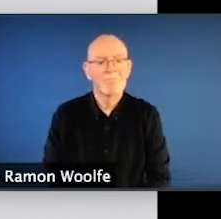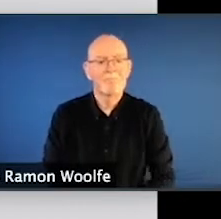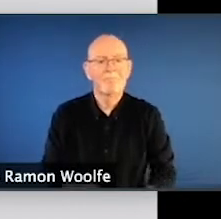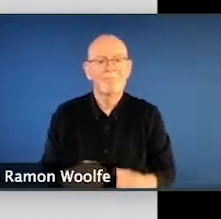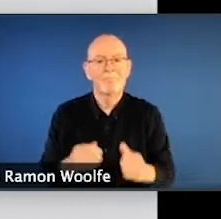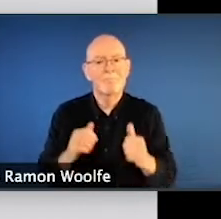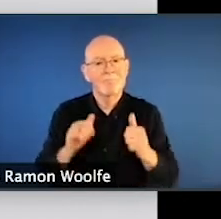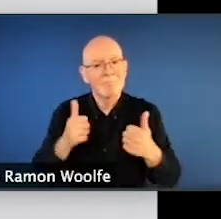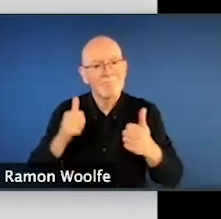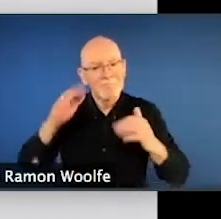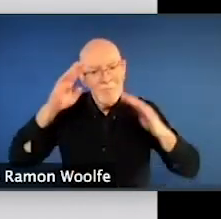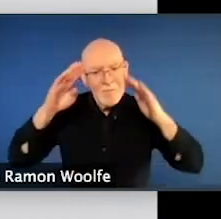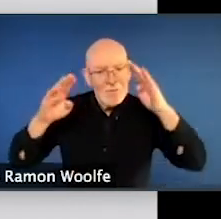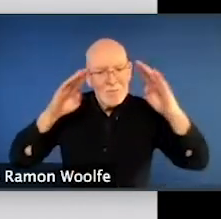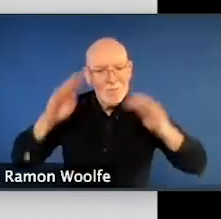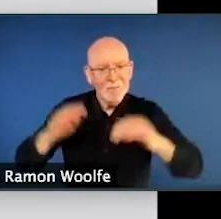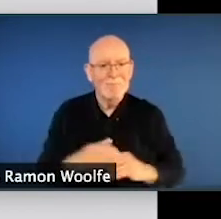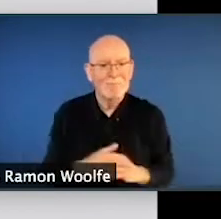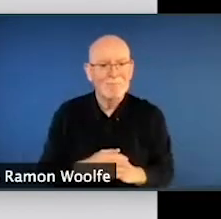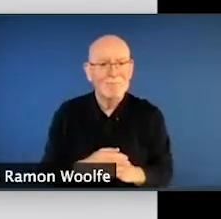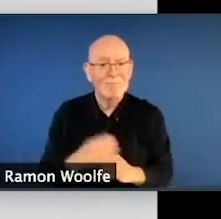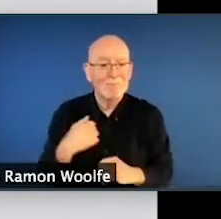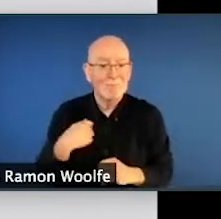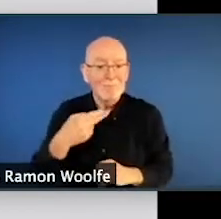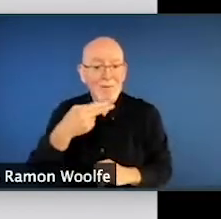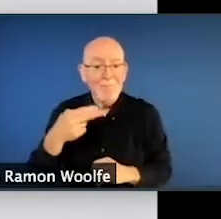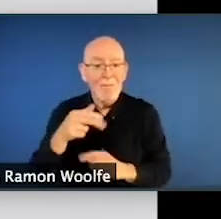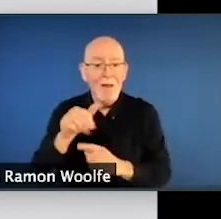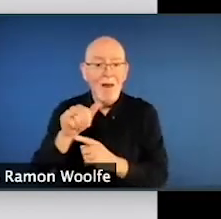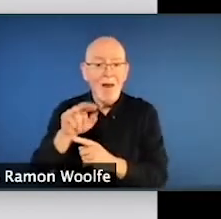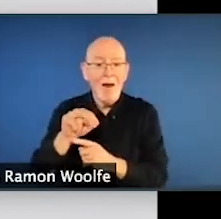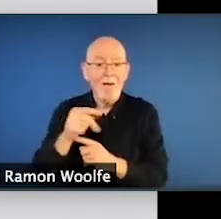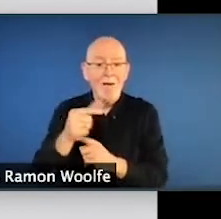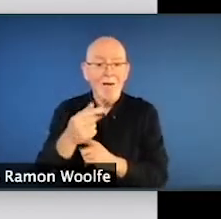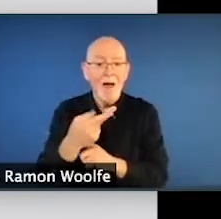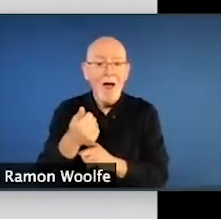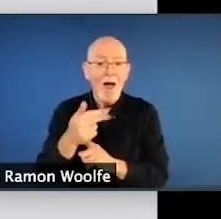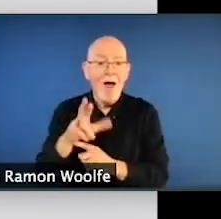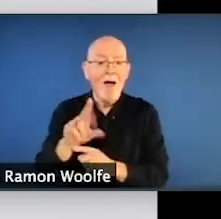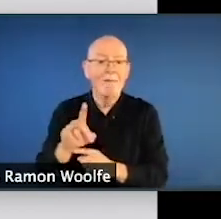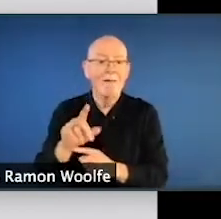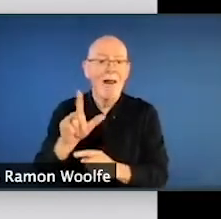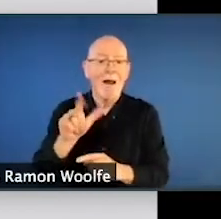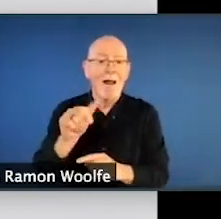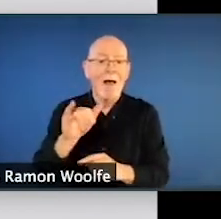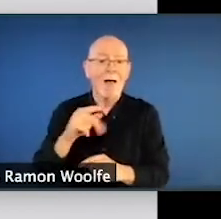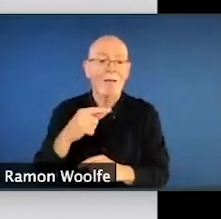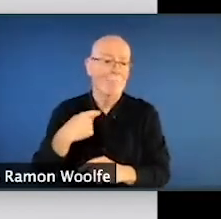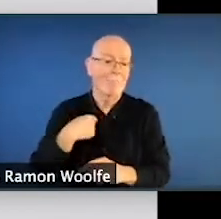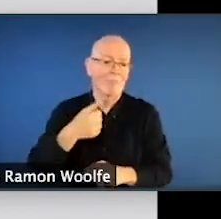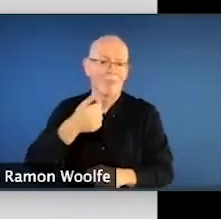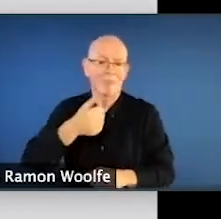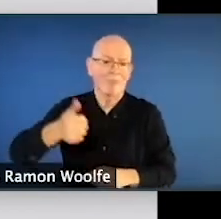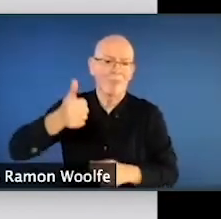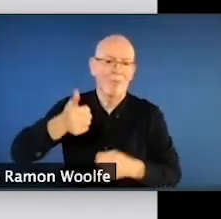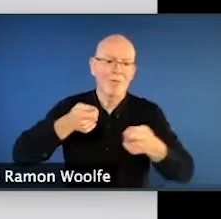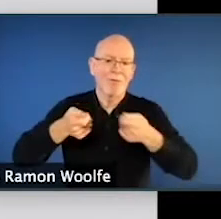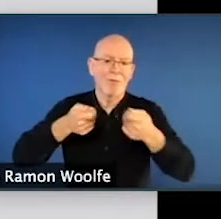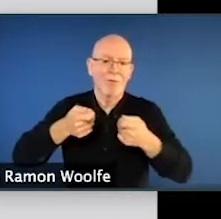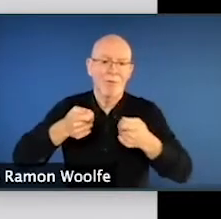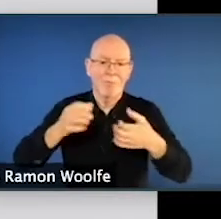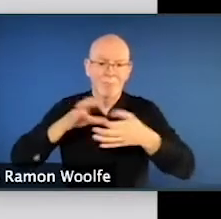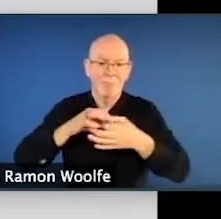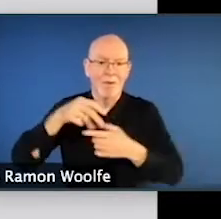PHAP, that's short for the International Association of Professionals in Humanitarian Assistance and Protection. And it's my